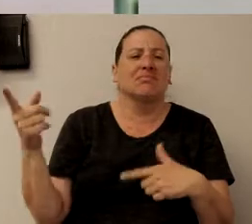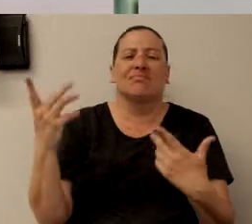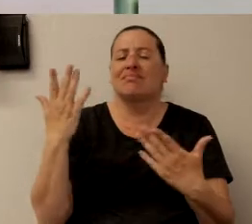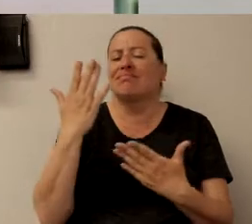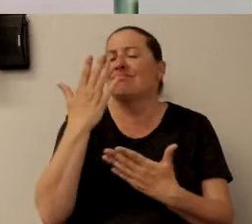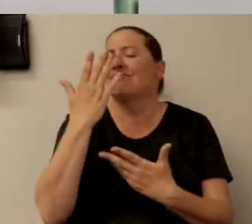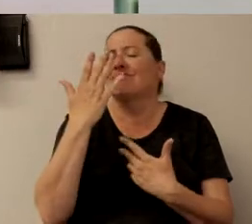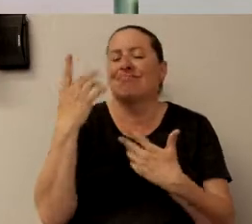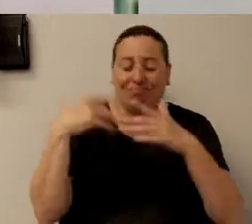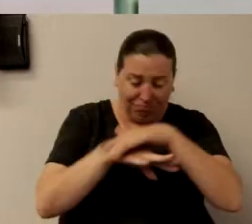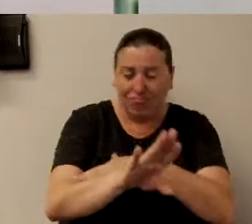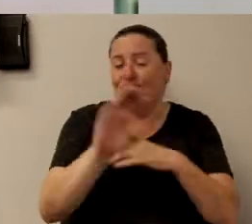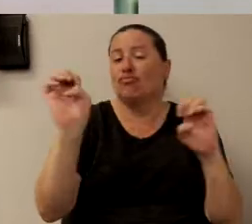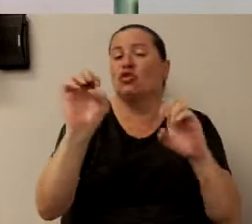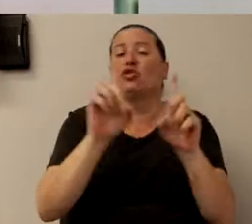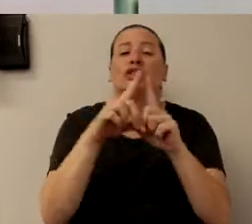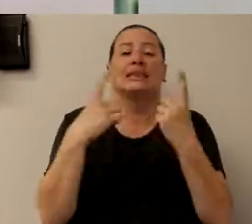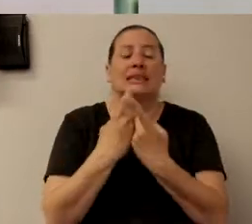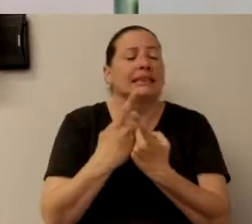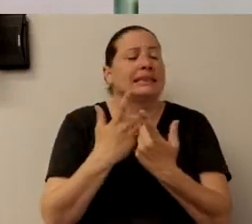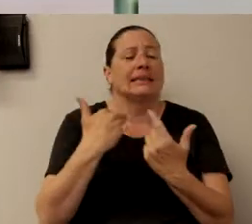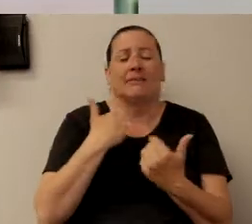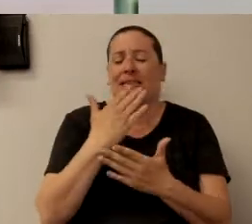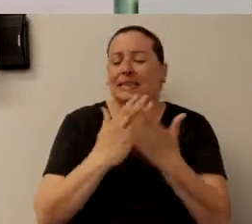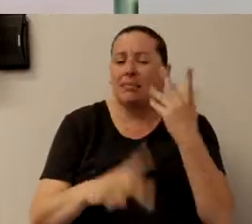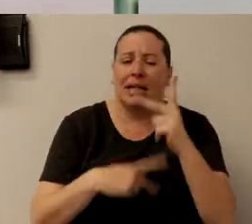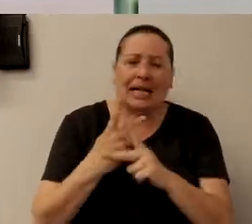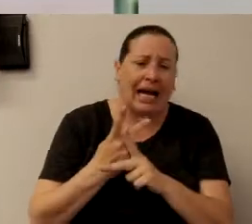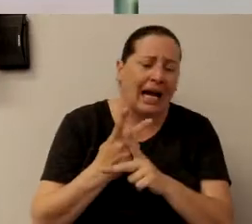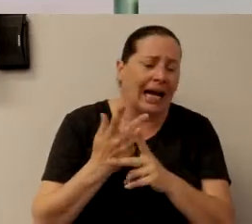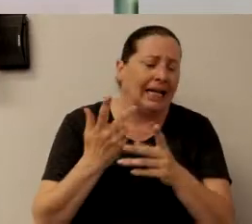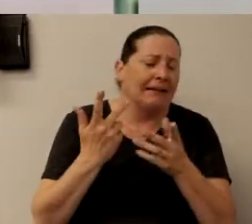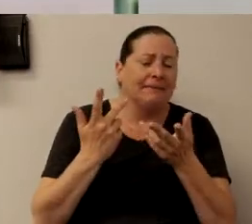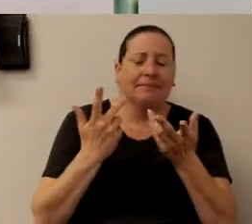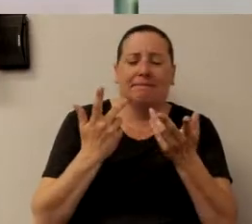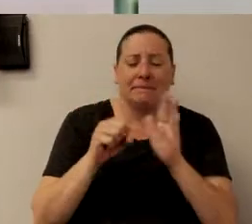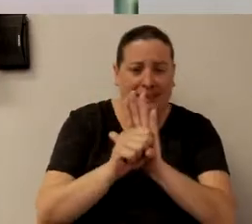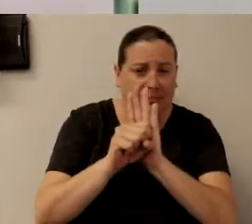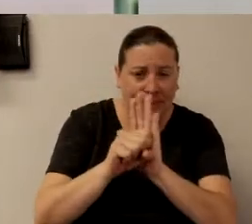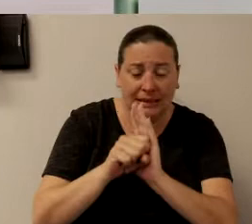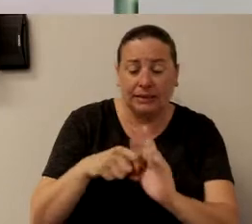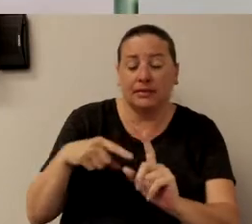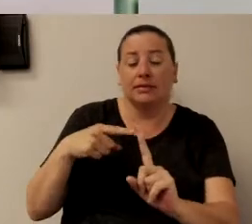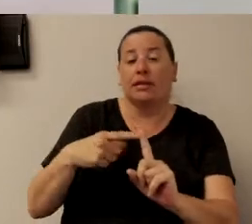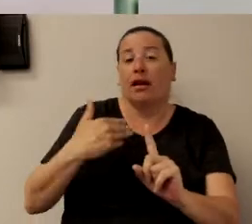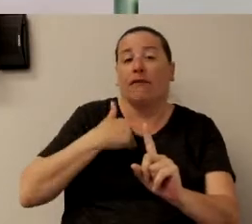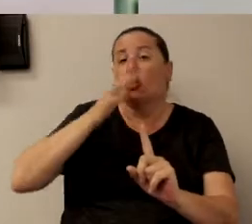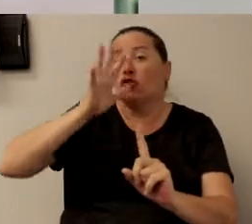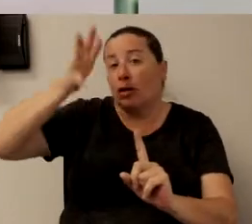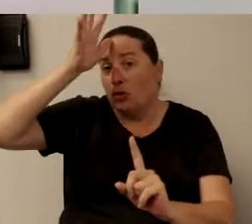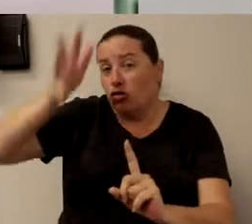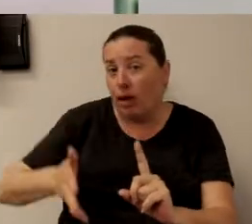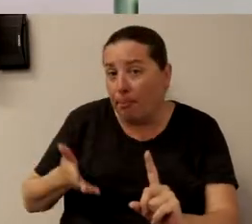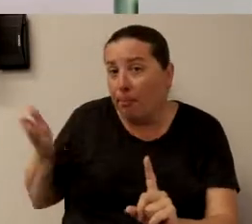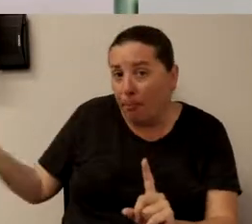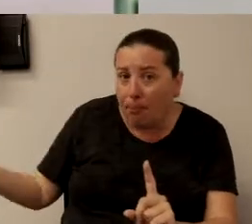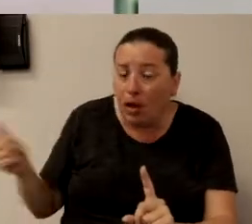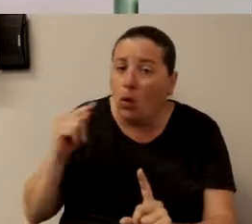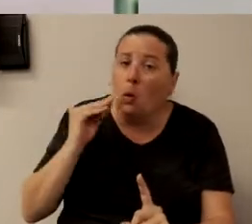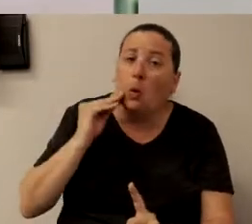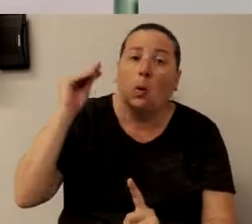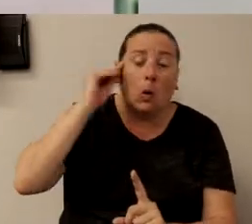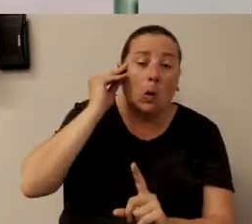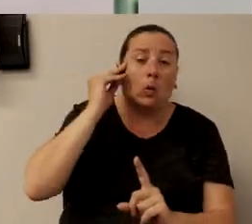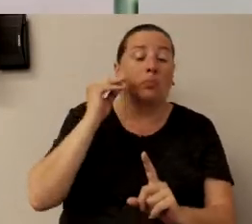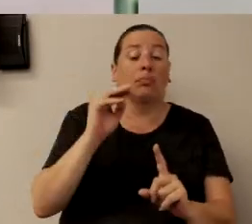of symptoms, but they've got elderly parents at home, or they've got a grandparent at home. Well, the ED might not normally test that